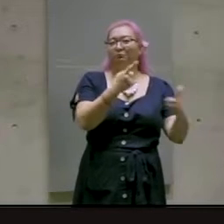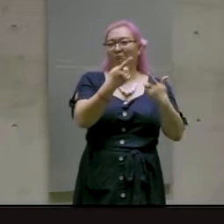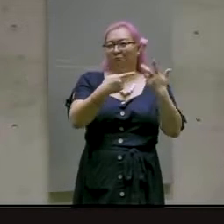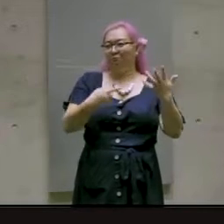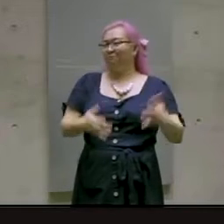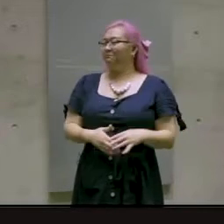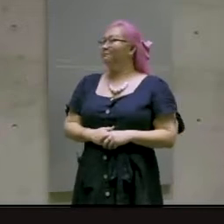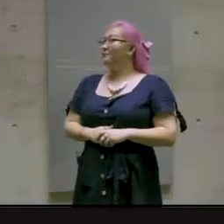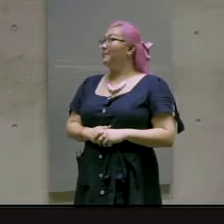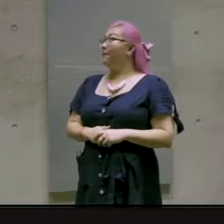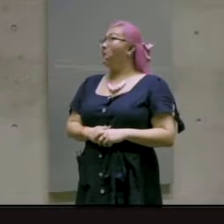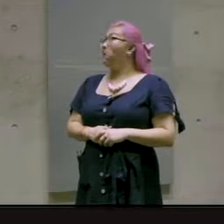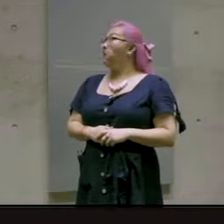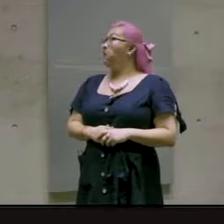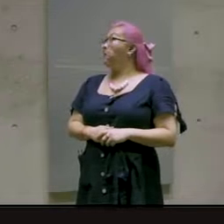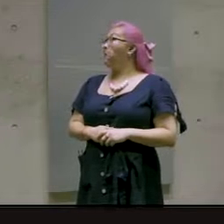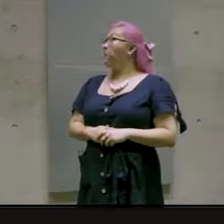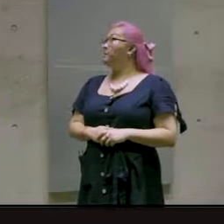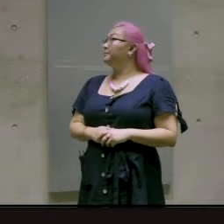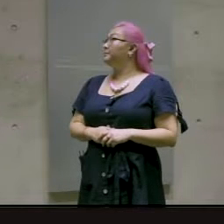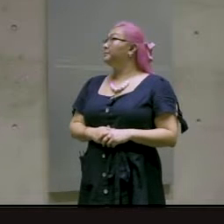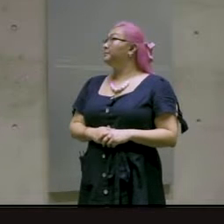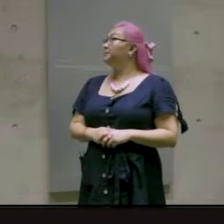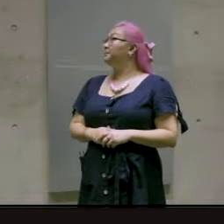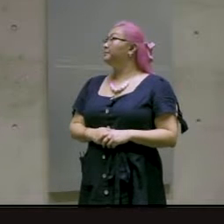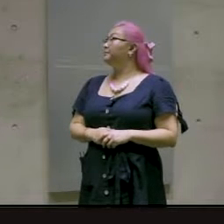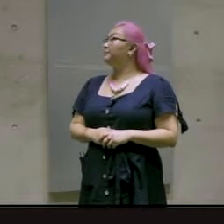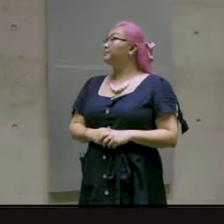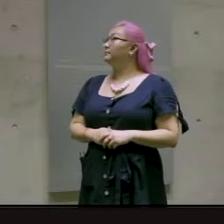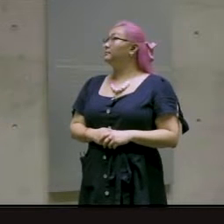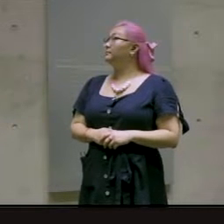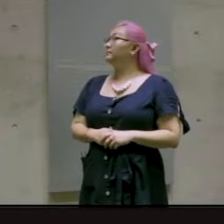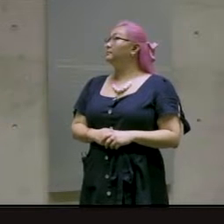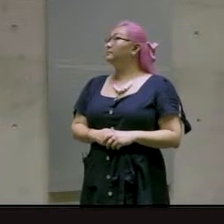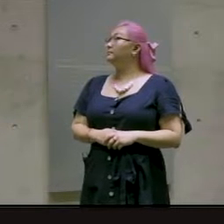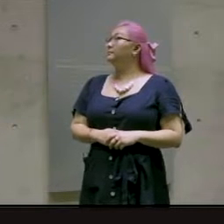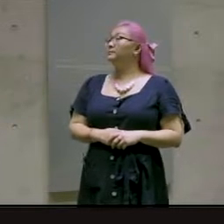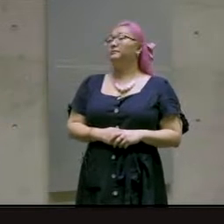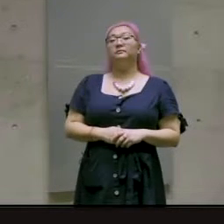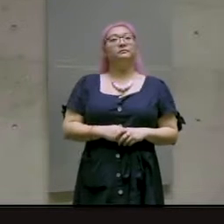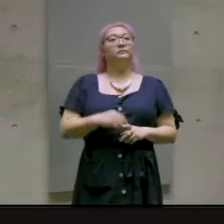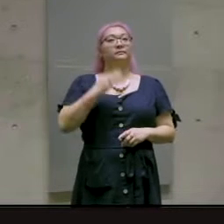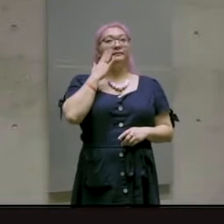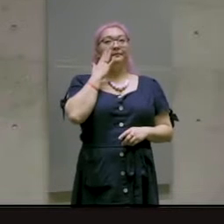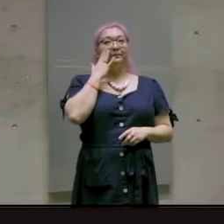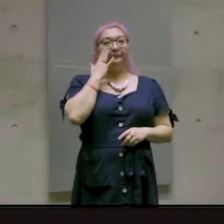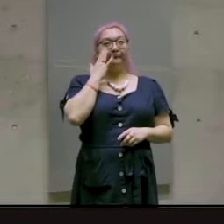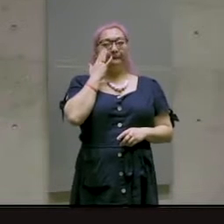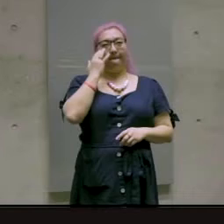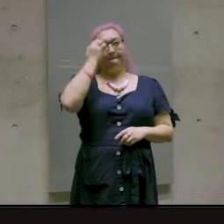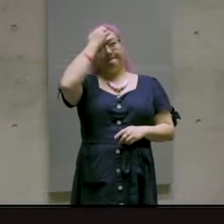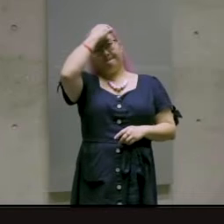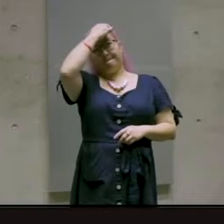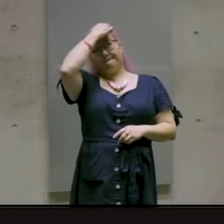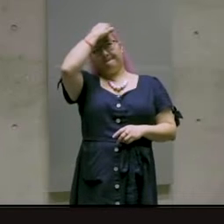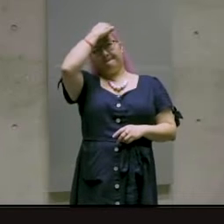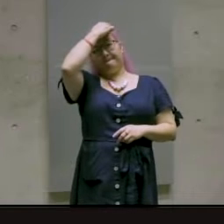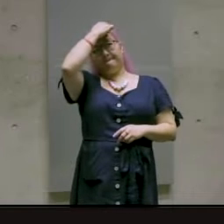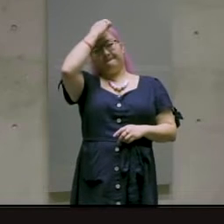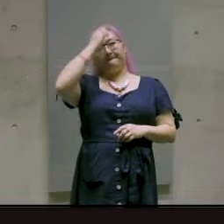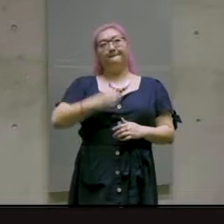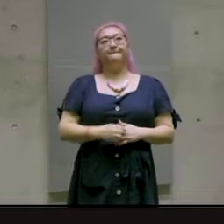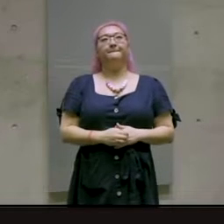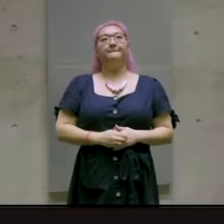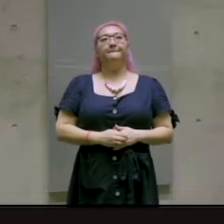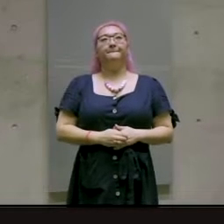of this, a world in which kind of the game just kind of reflects and acts as a mirror to the player desires without kind of